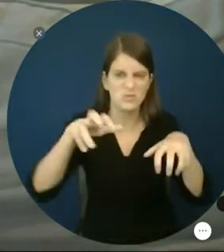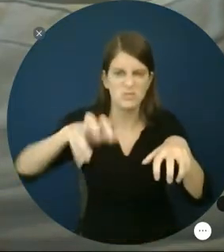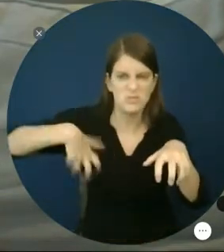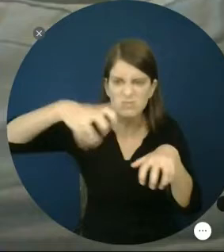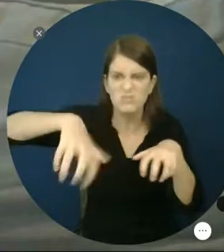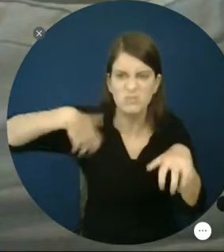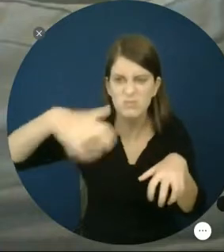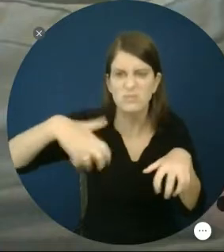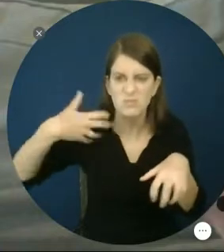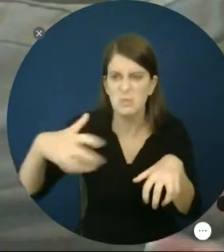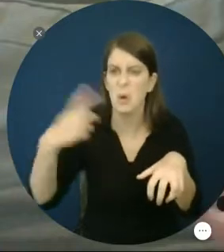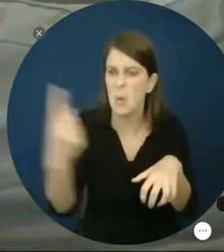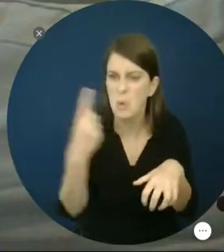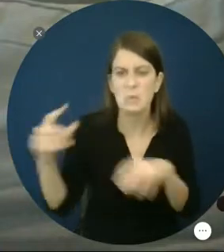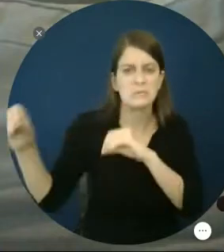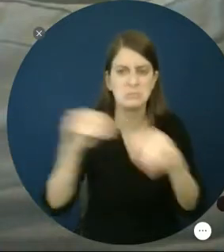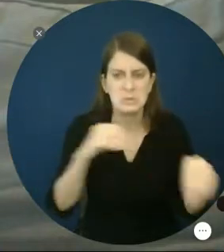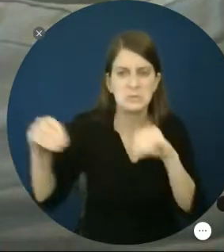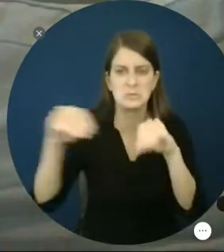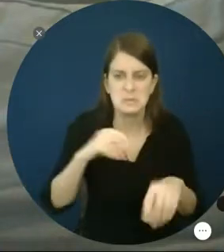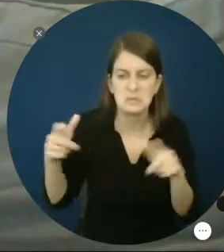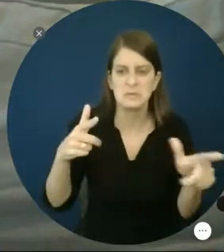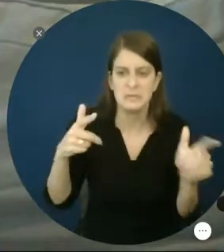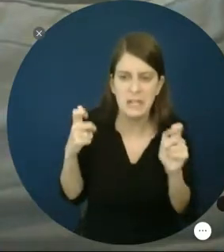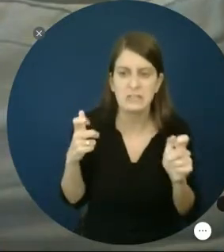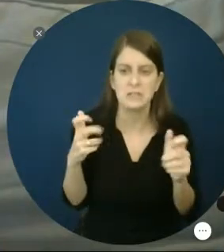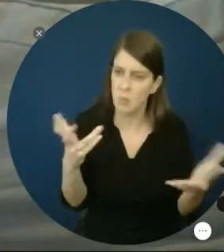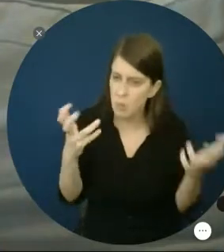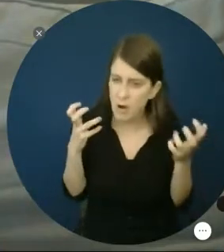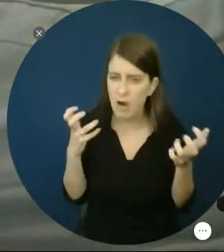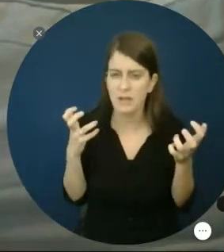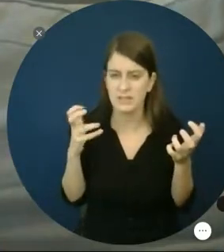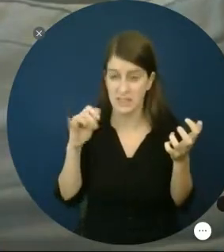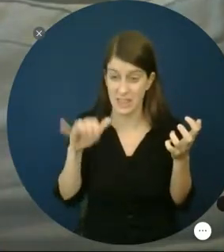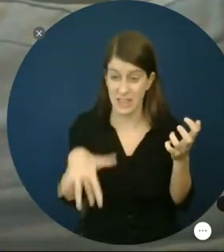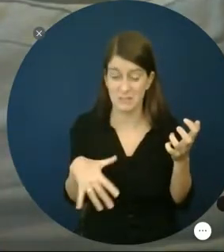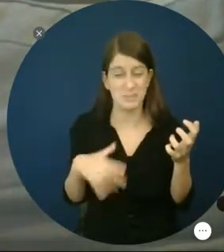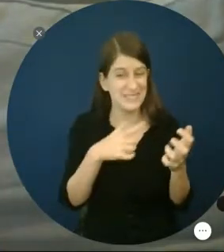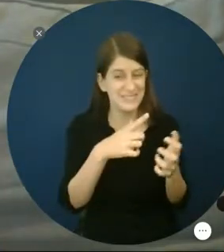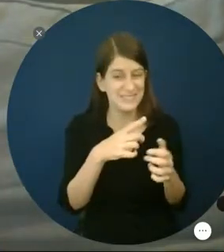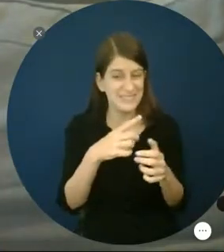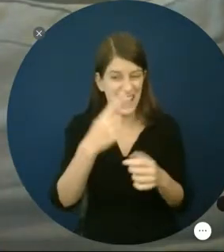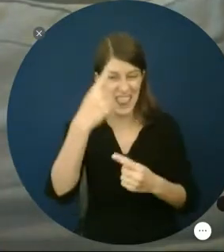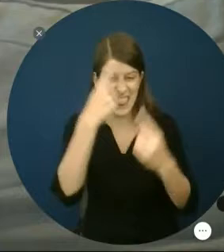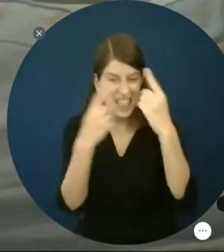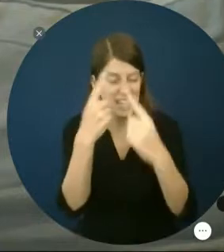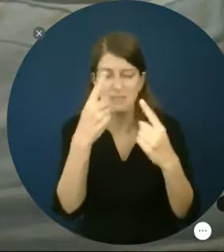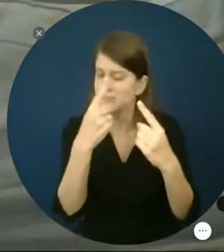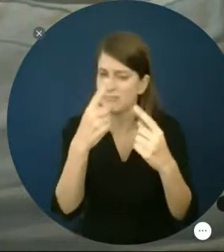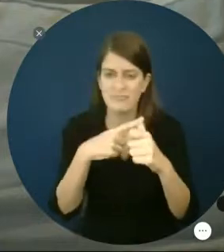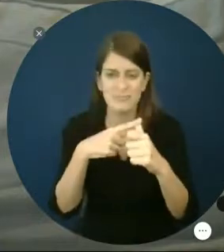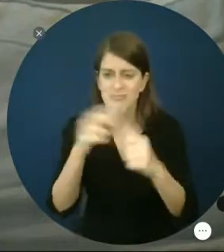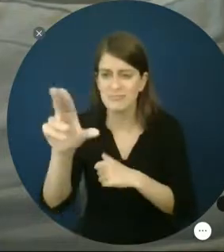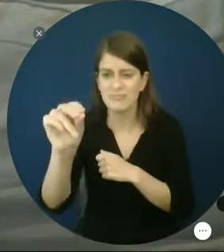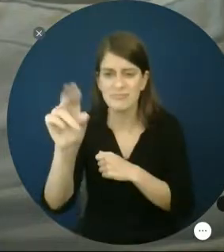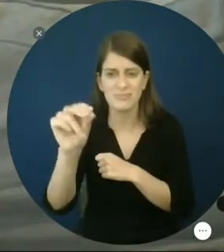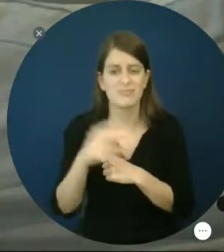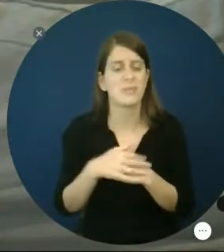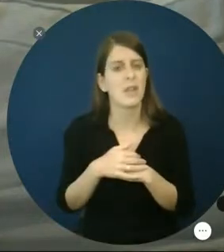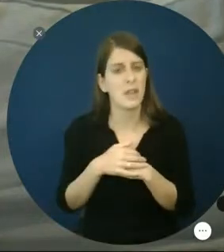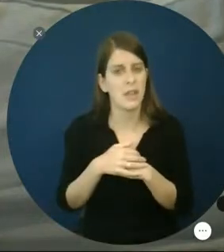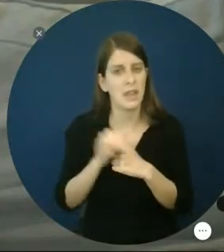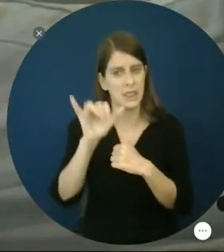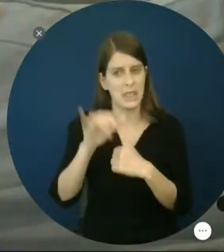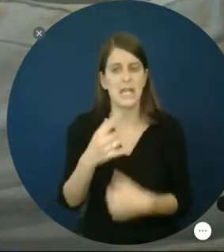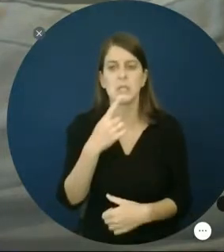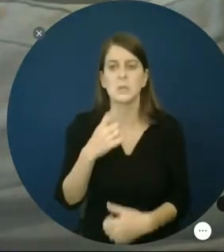with its desire to move quickly and sometimes do that without having an opportunity to think first, that makes me think of red